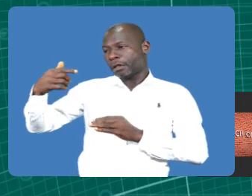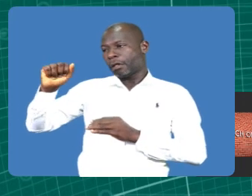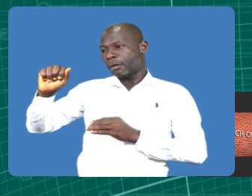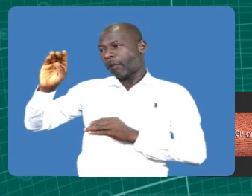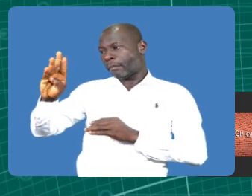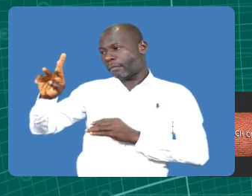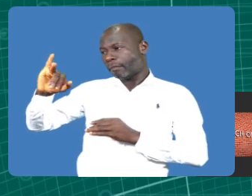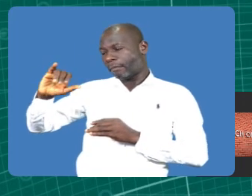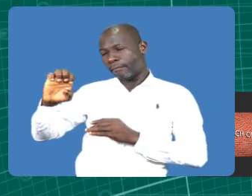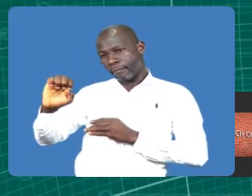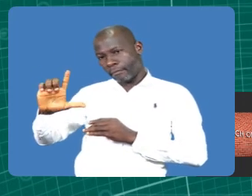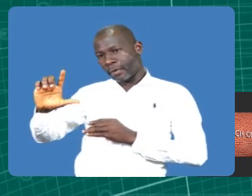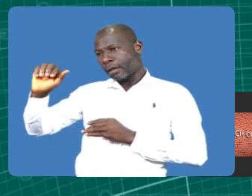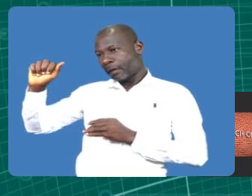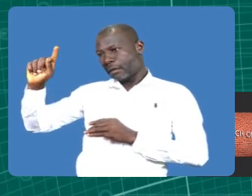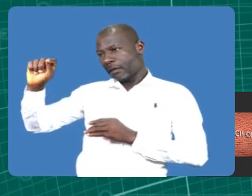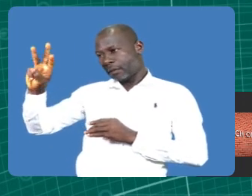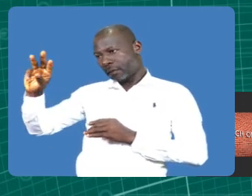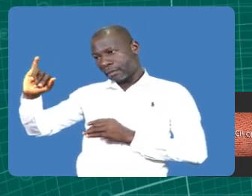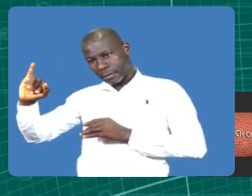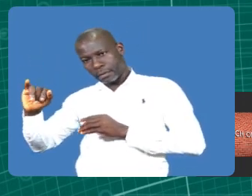Gabriel Anchi.